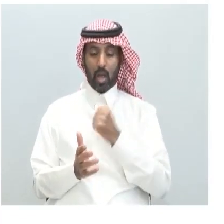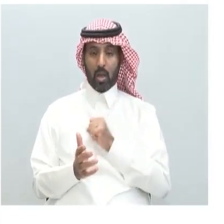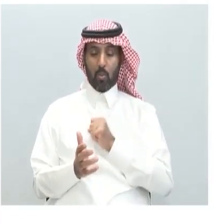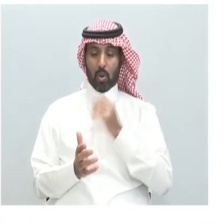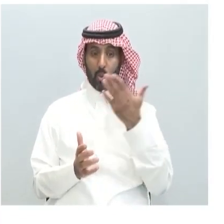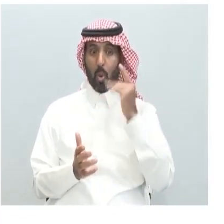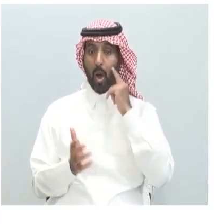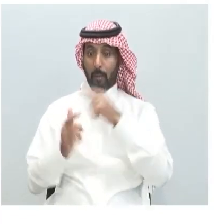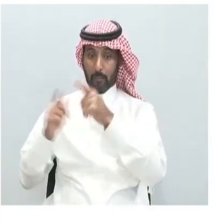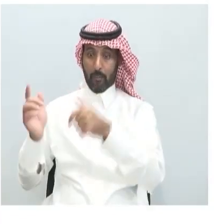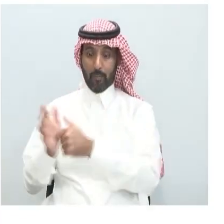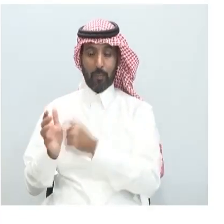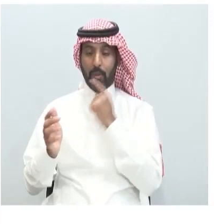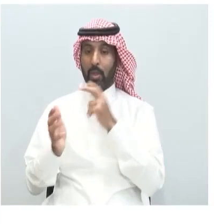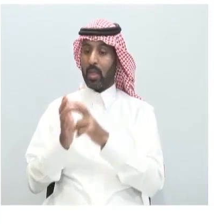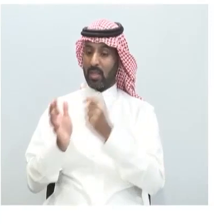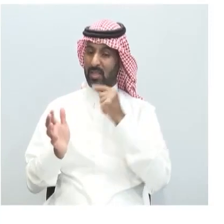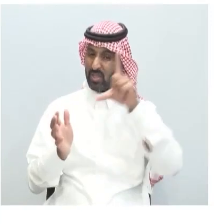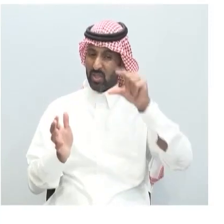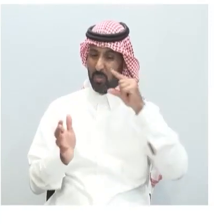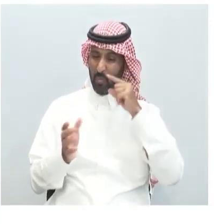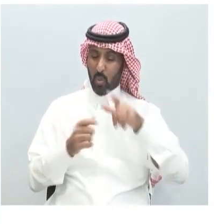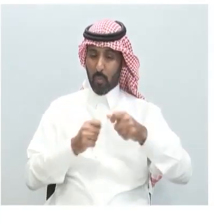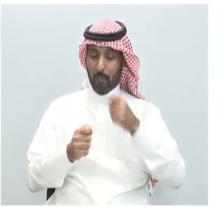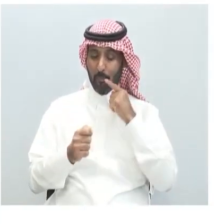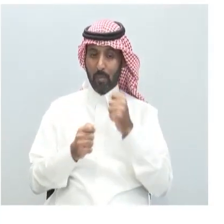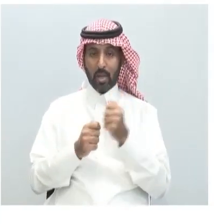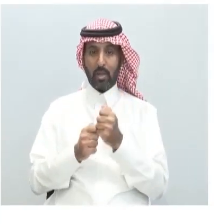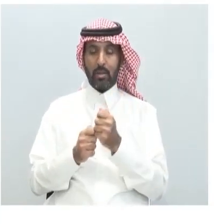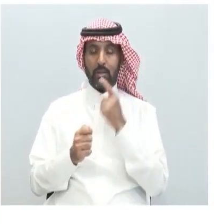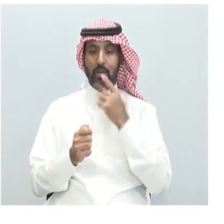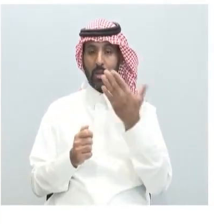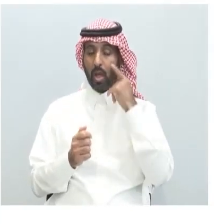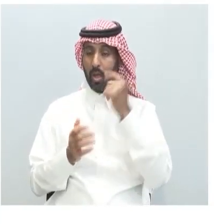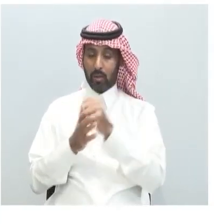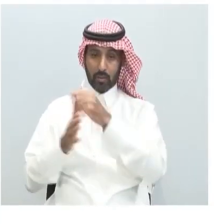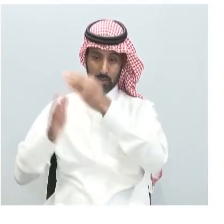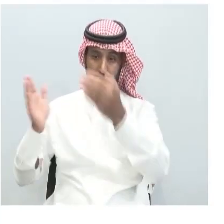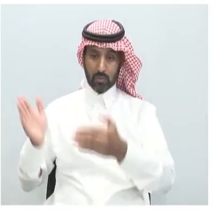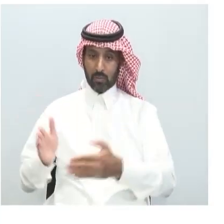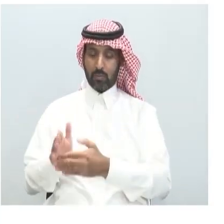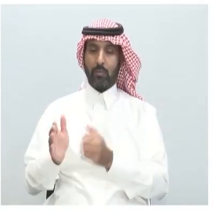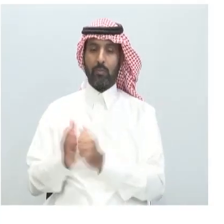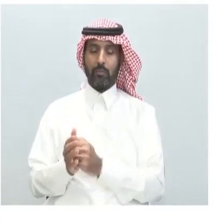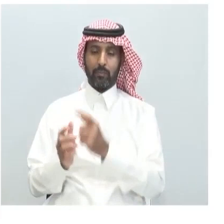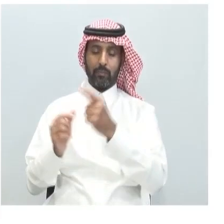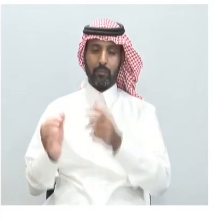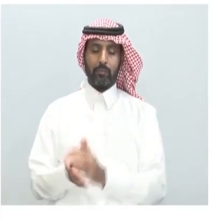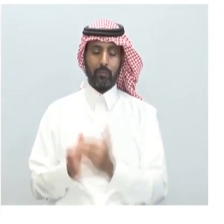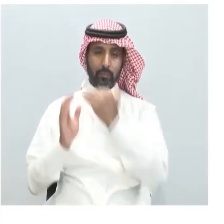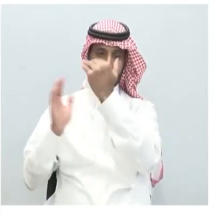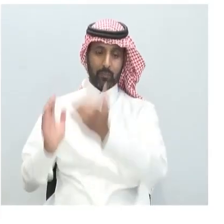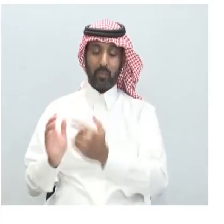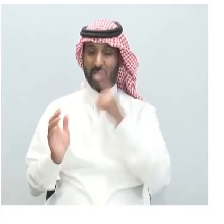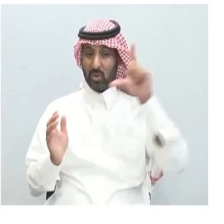new apartment is in a small brick building. Our new apartment is in a small brick